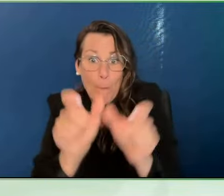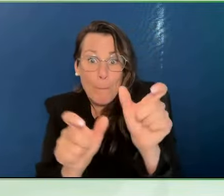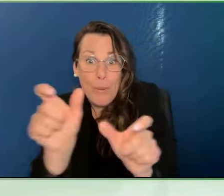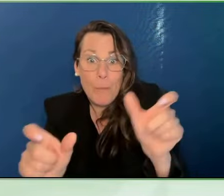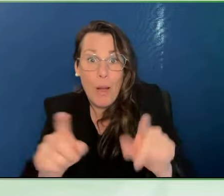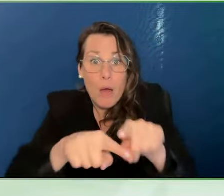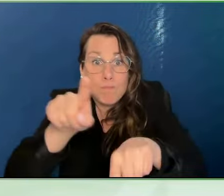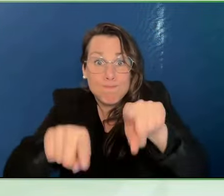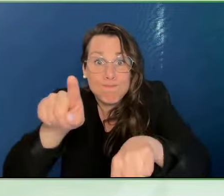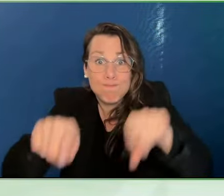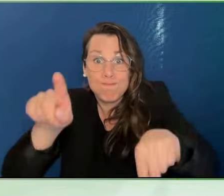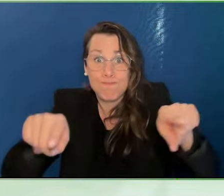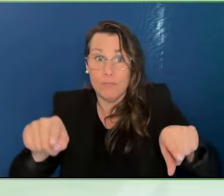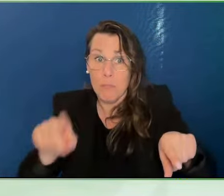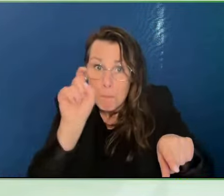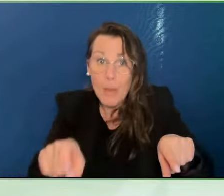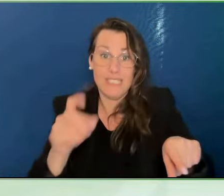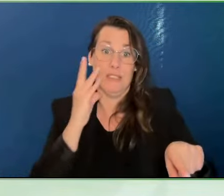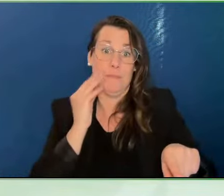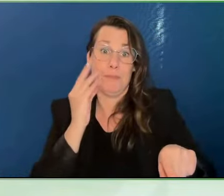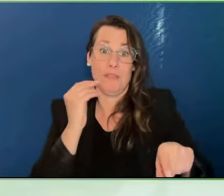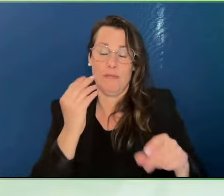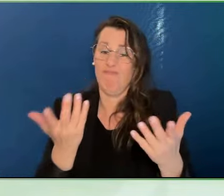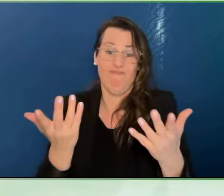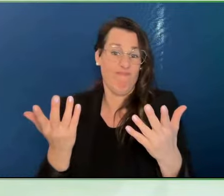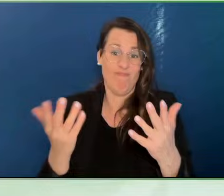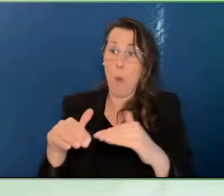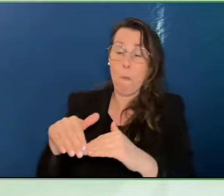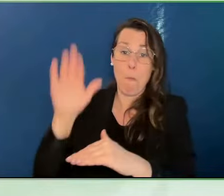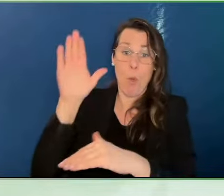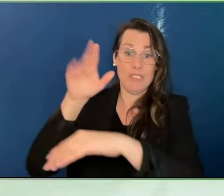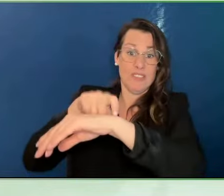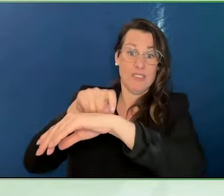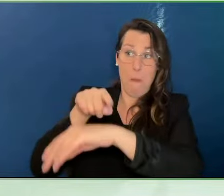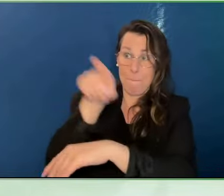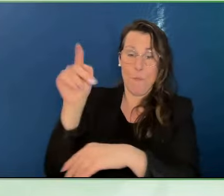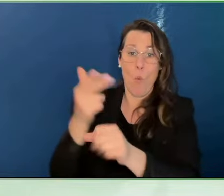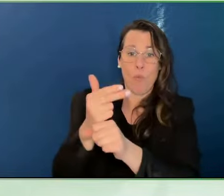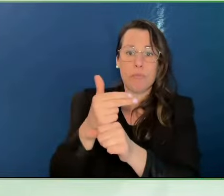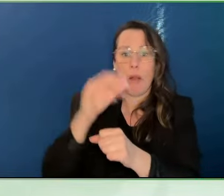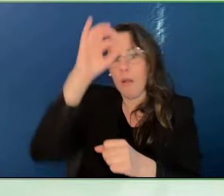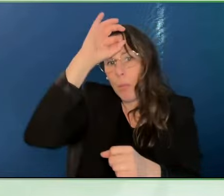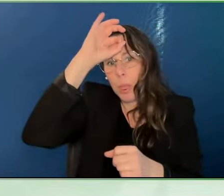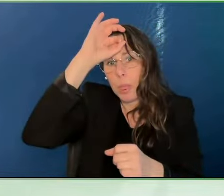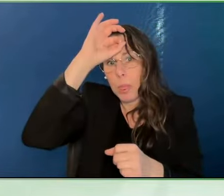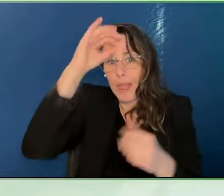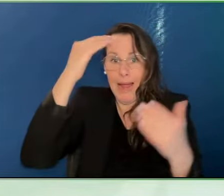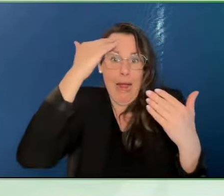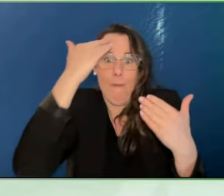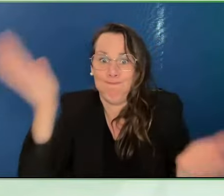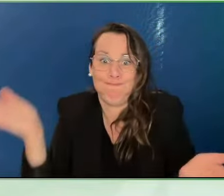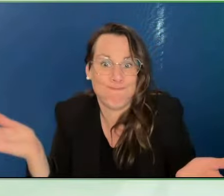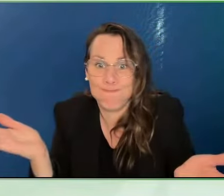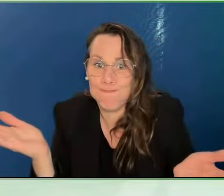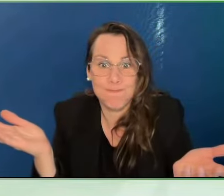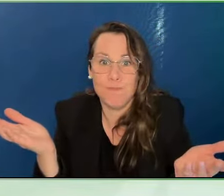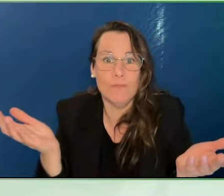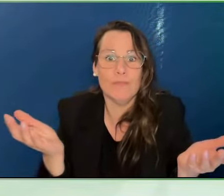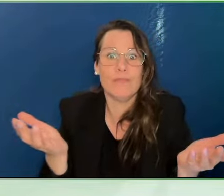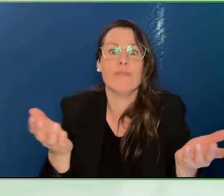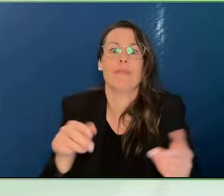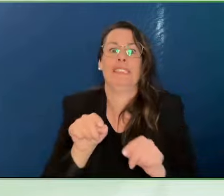is we work with the hotels, and they know which rooms have anyone who's deaf or hard of hearing, and we come up with a plan of how they'll keep monitoring